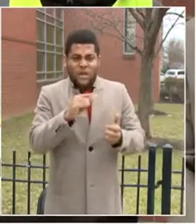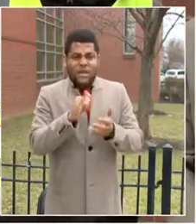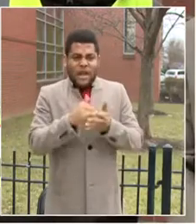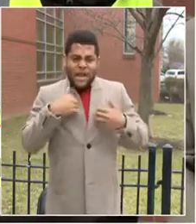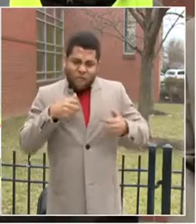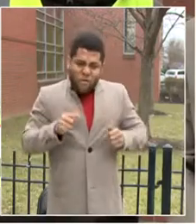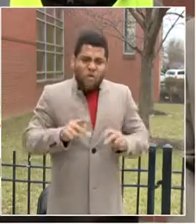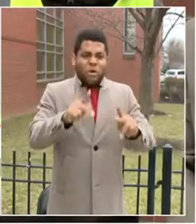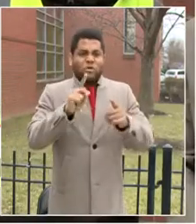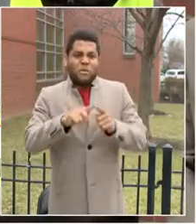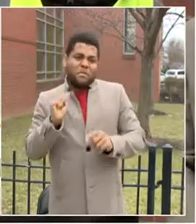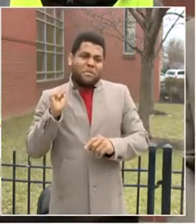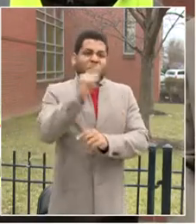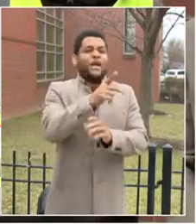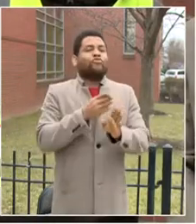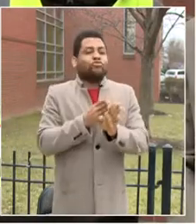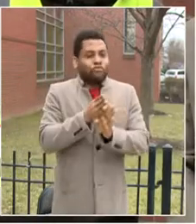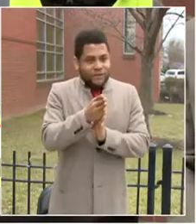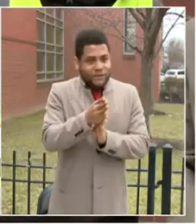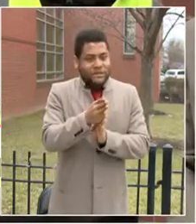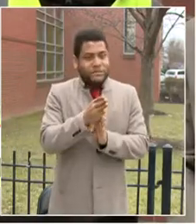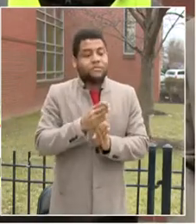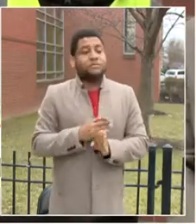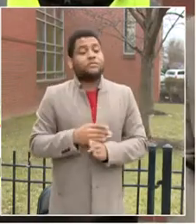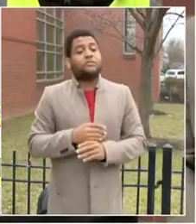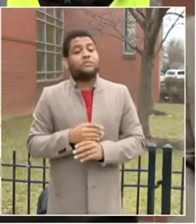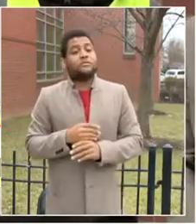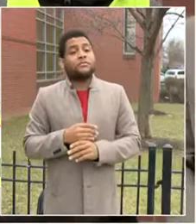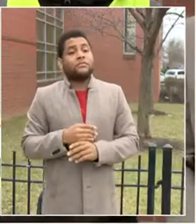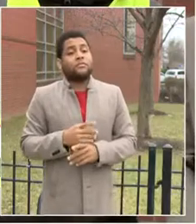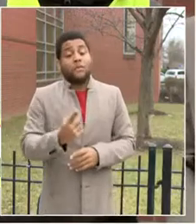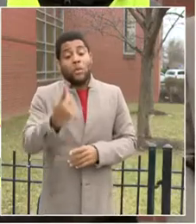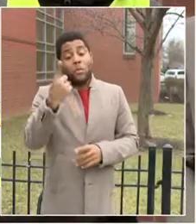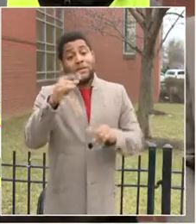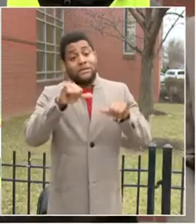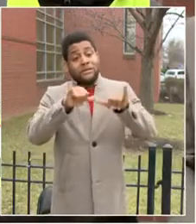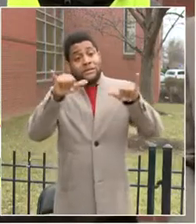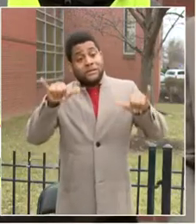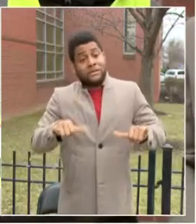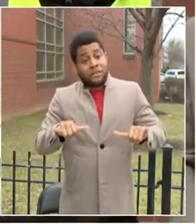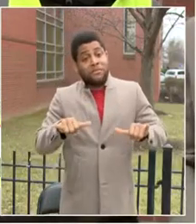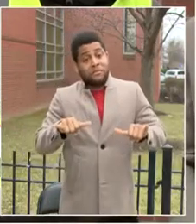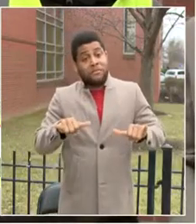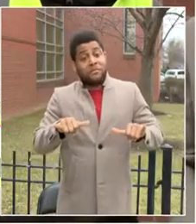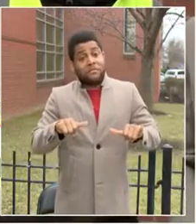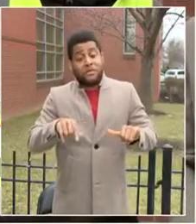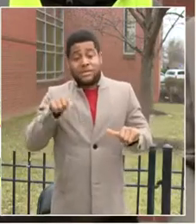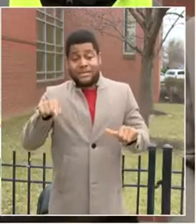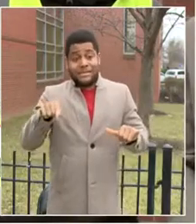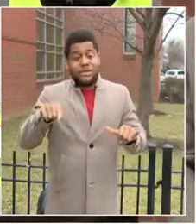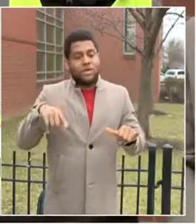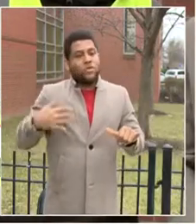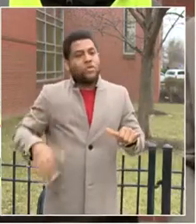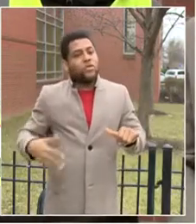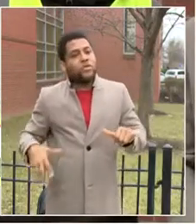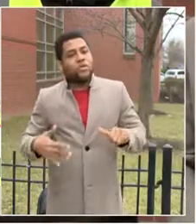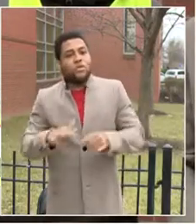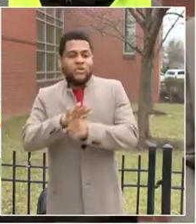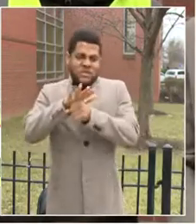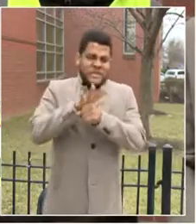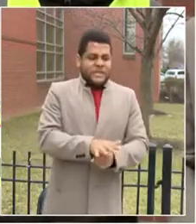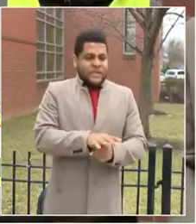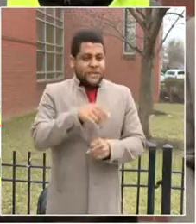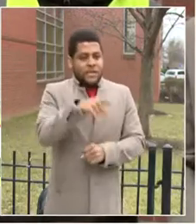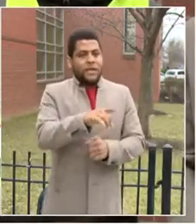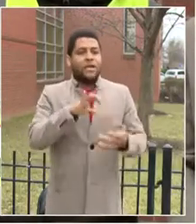back on track. One of our systems in particular has been incredibly strained, and that's our public safety